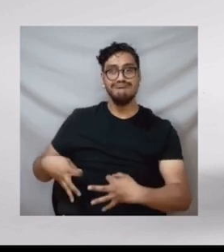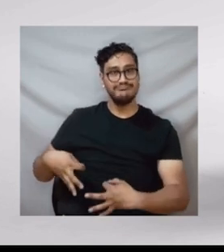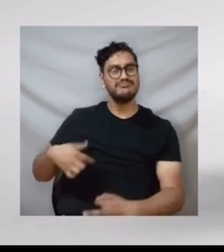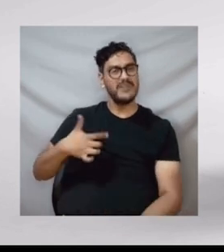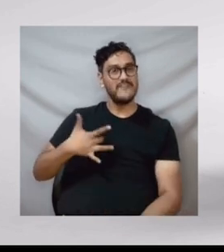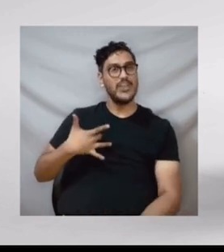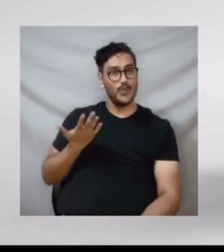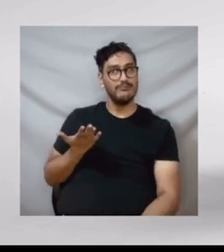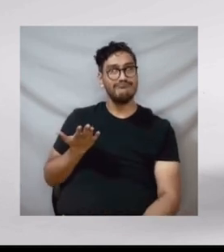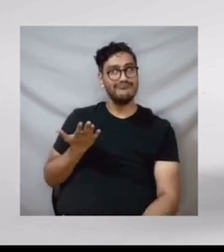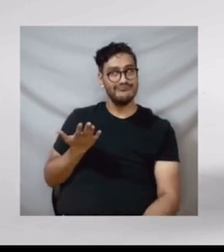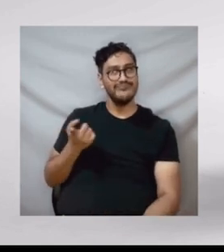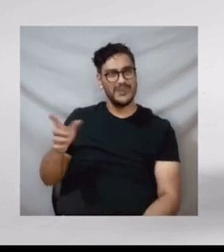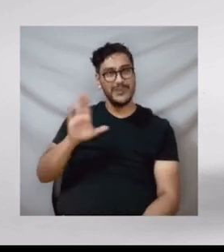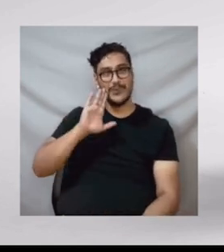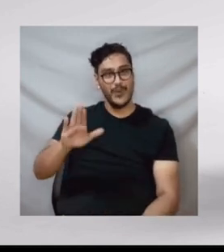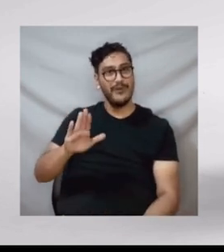And, uh,